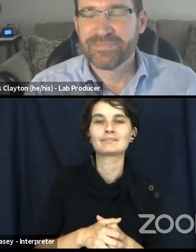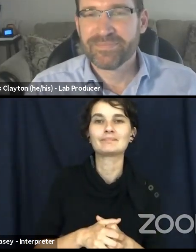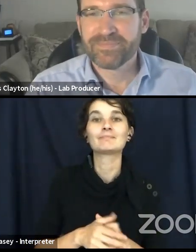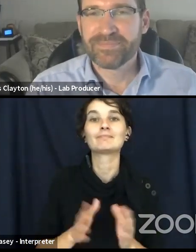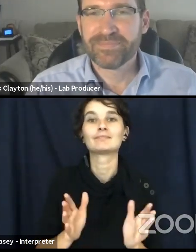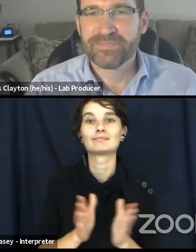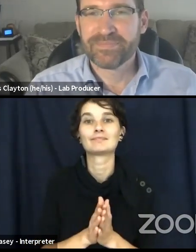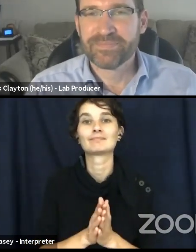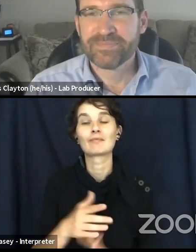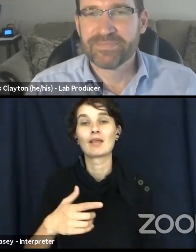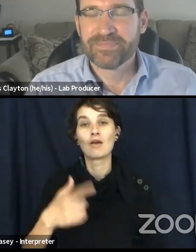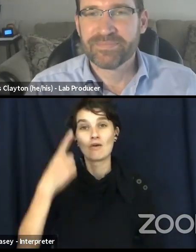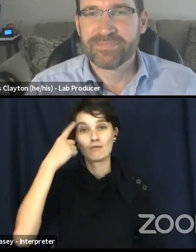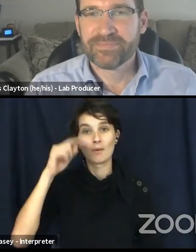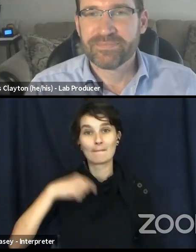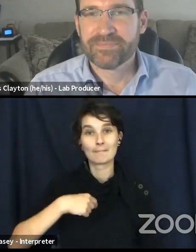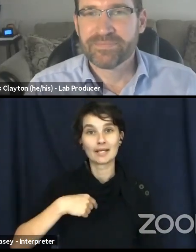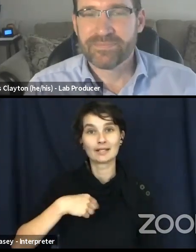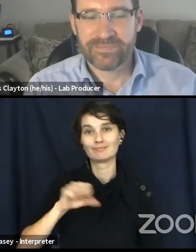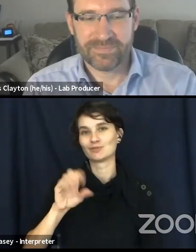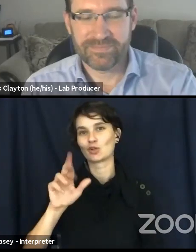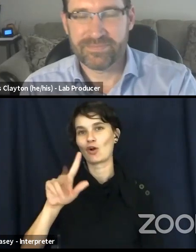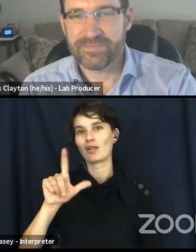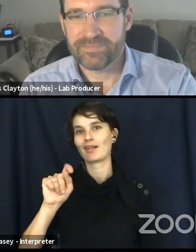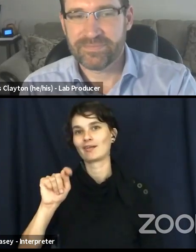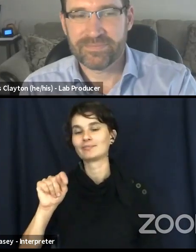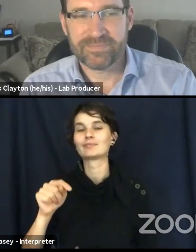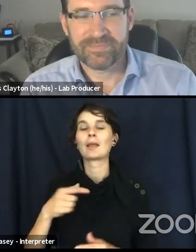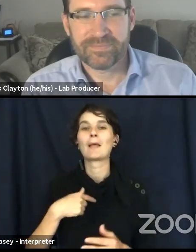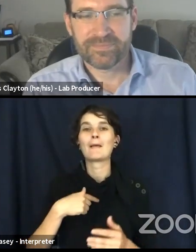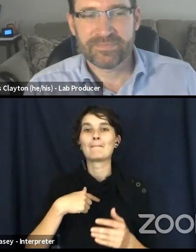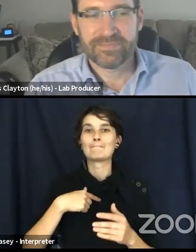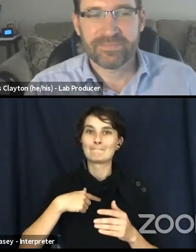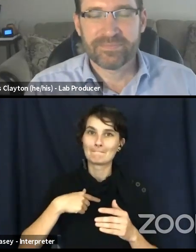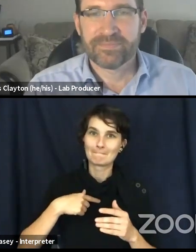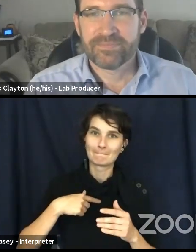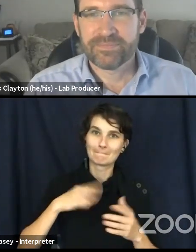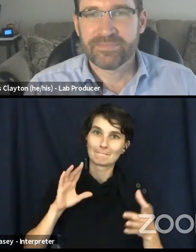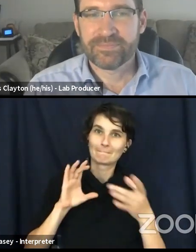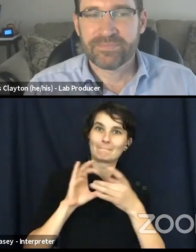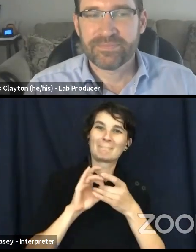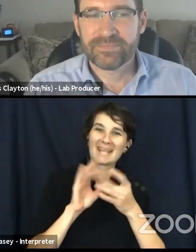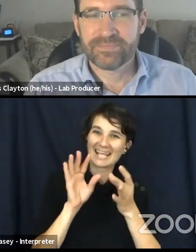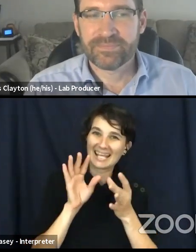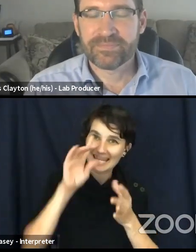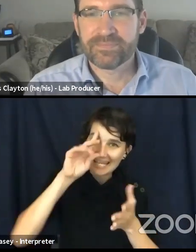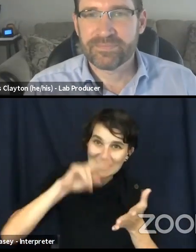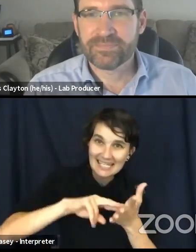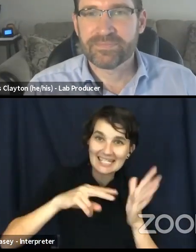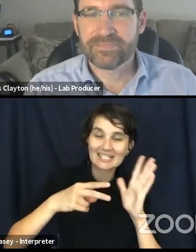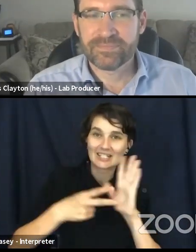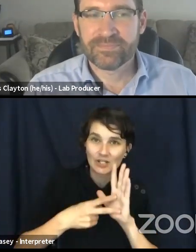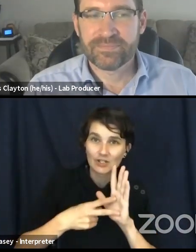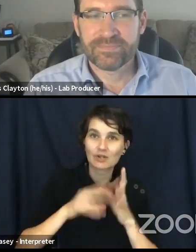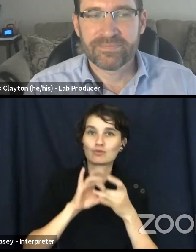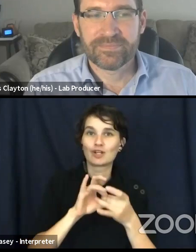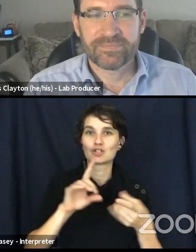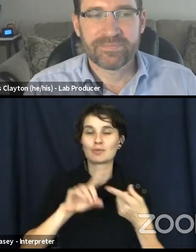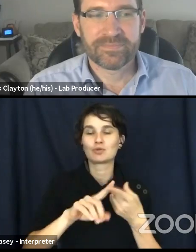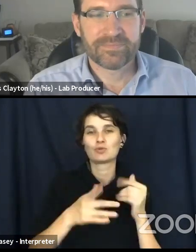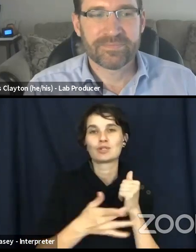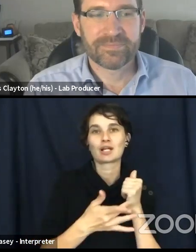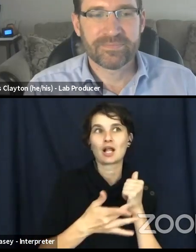I think for me, building an intentional relationship to technology driven by awareness and curiosity has actually allowed me